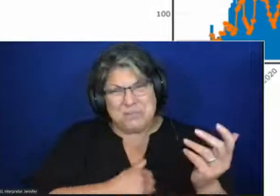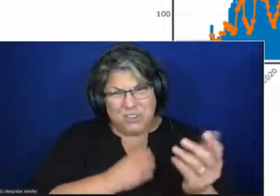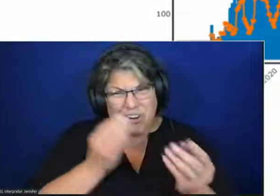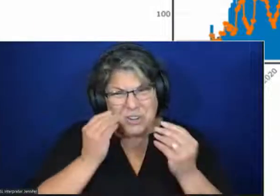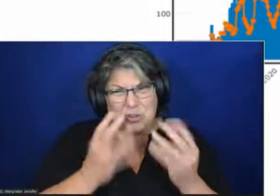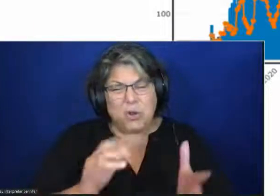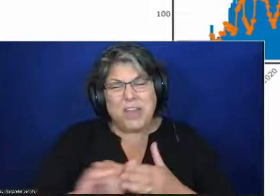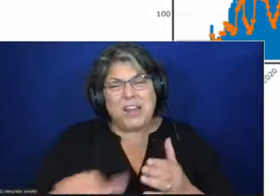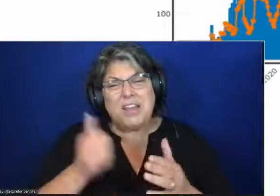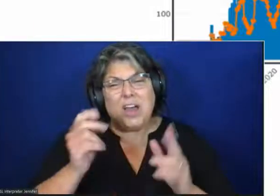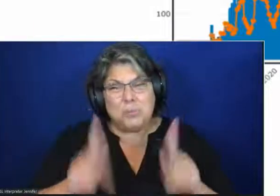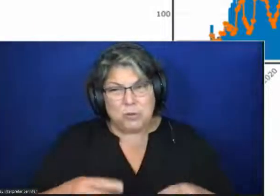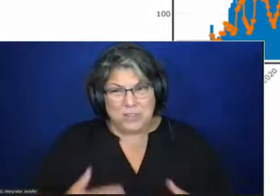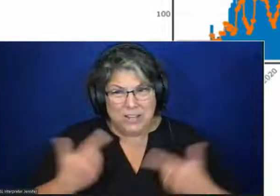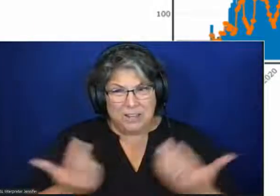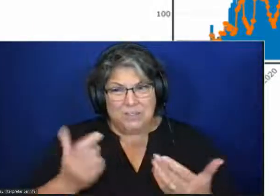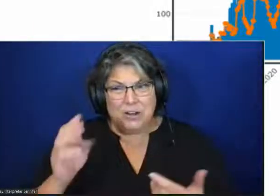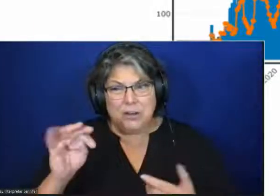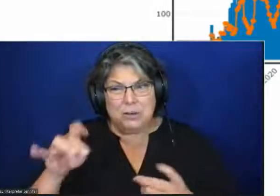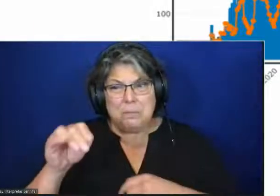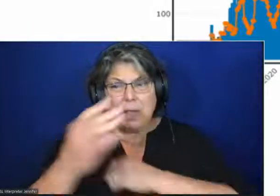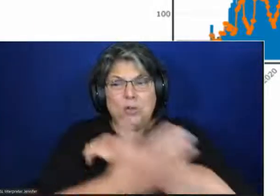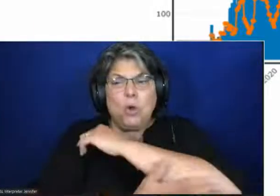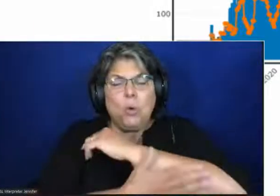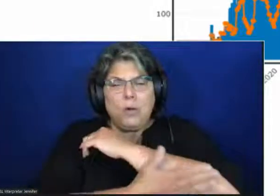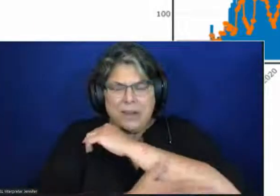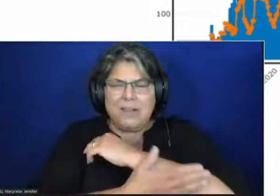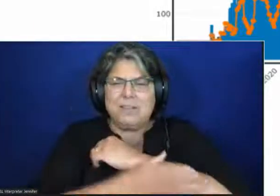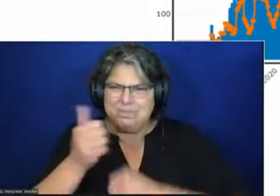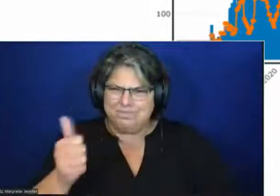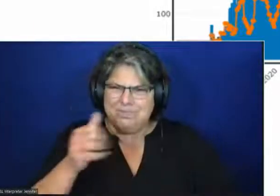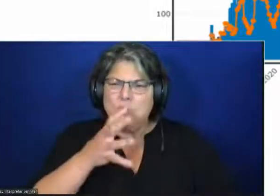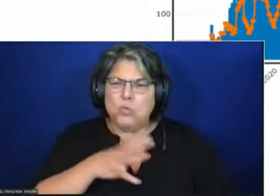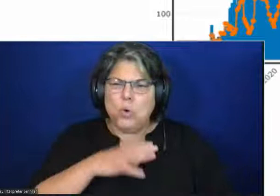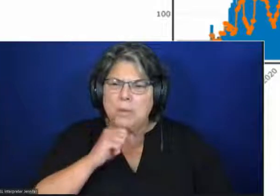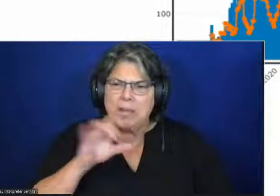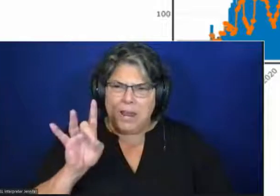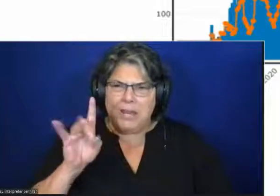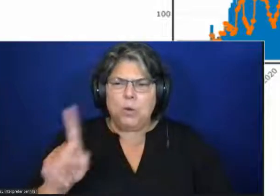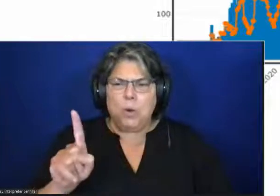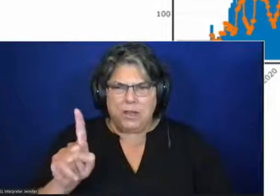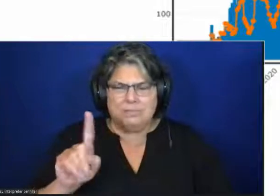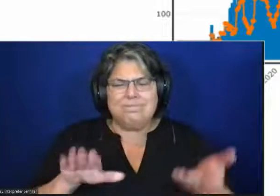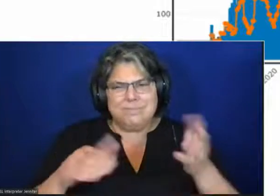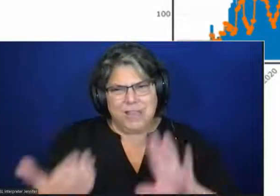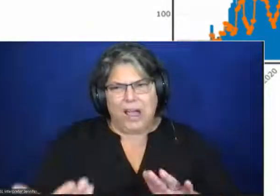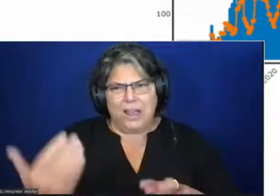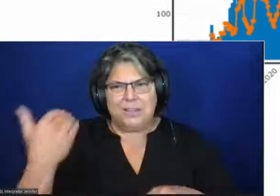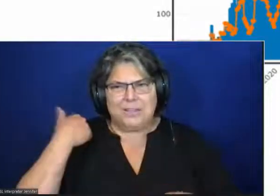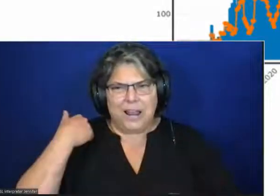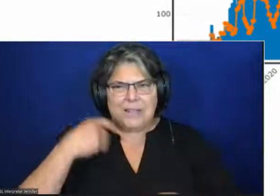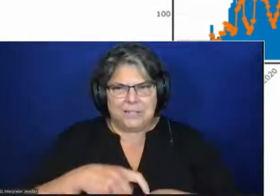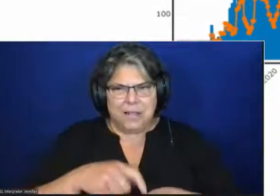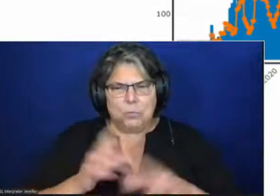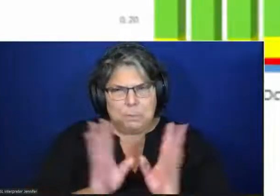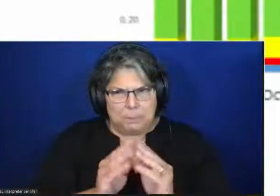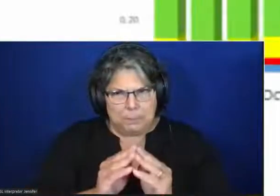resident, an 81-year-old woman, has passed away from COVID since the last report. Next slide,